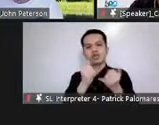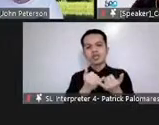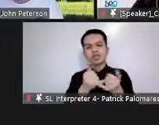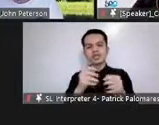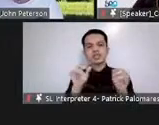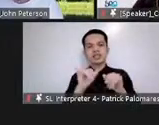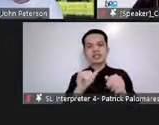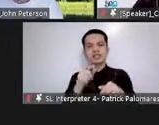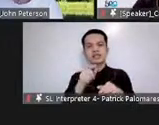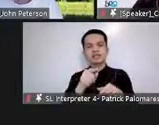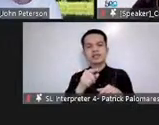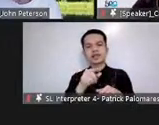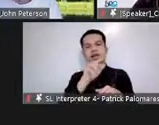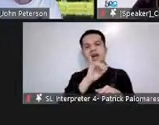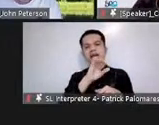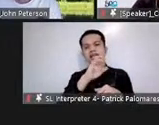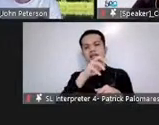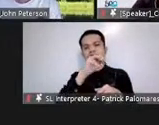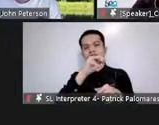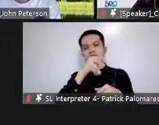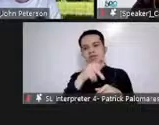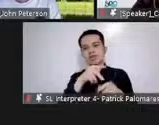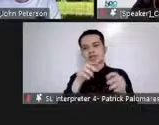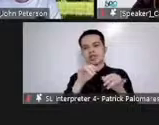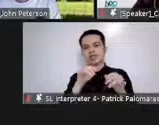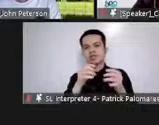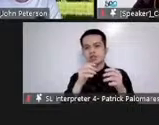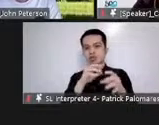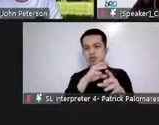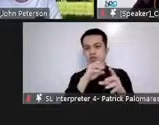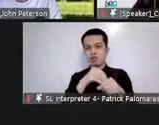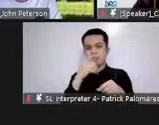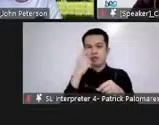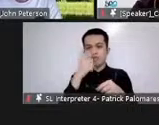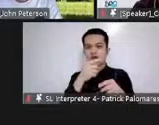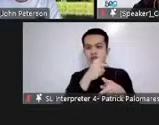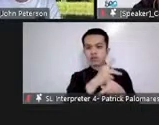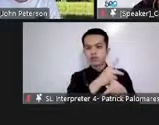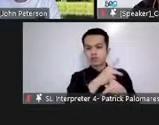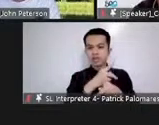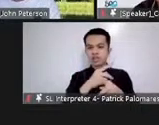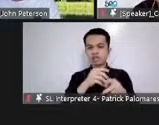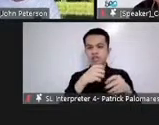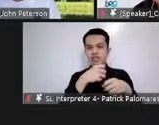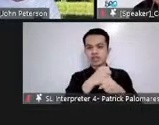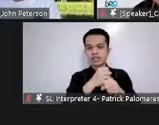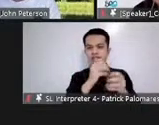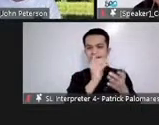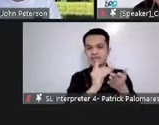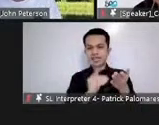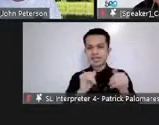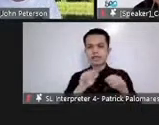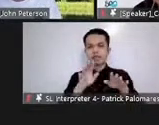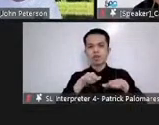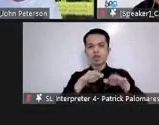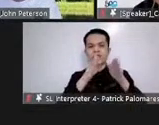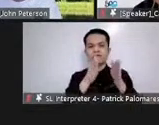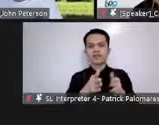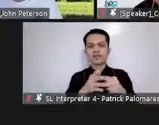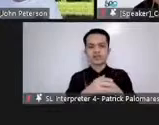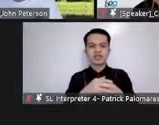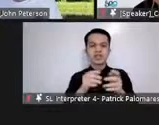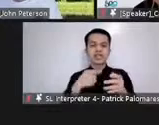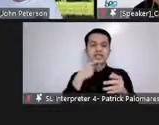NCIP, IPO PhIL, that are into the protection of the craft, their designs, and the weavers. So hope